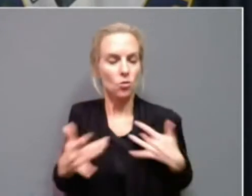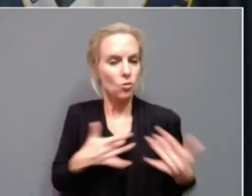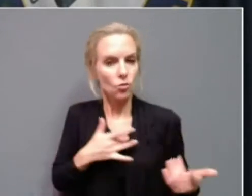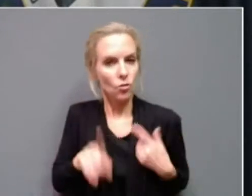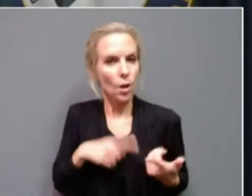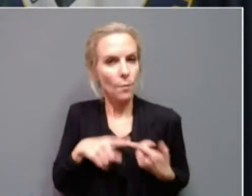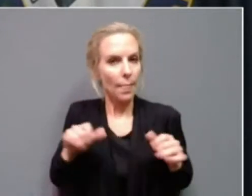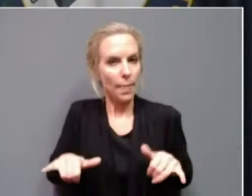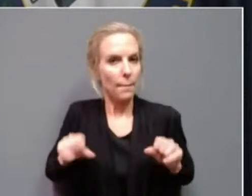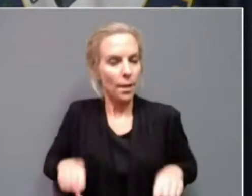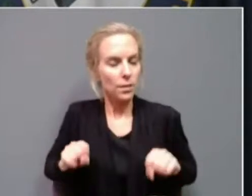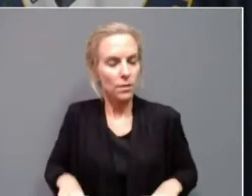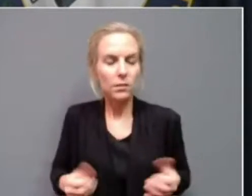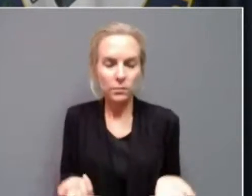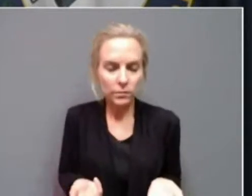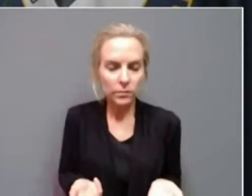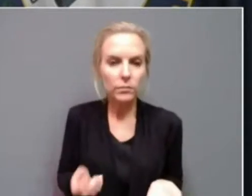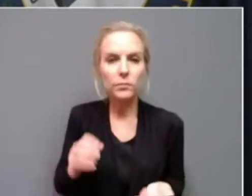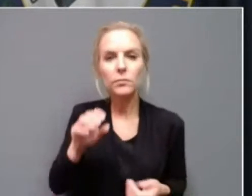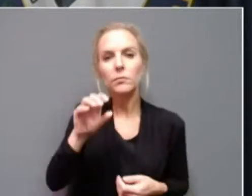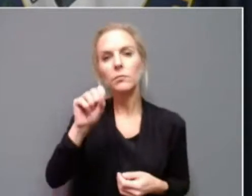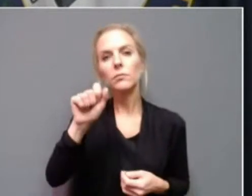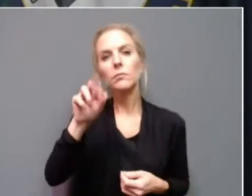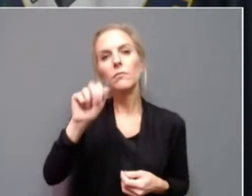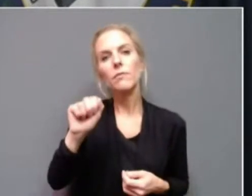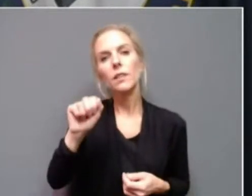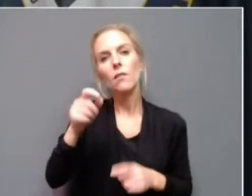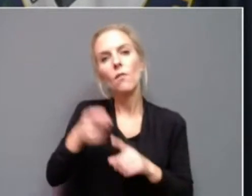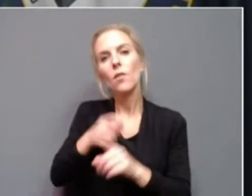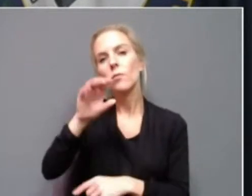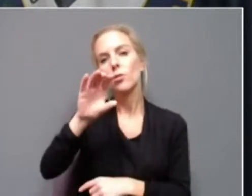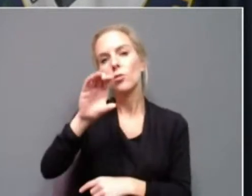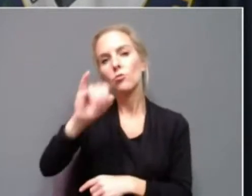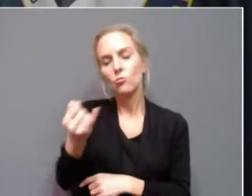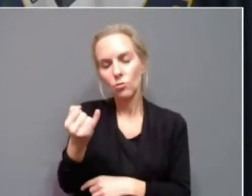possibility. Sarah Ladd from the Courier-Journal.